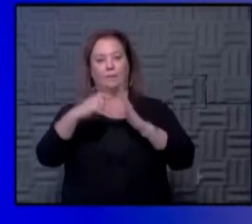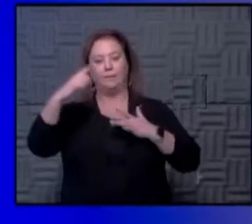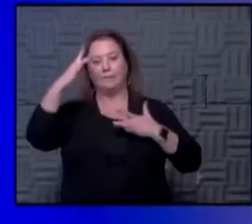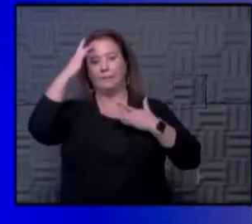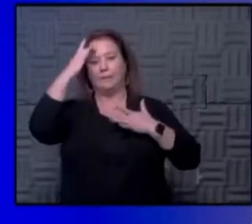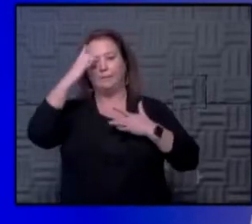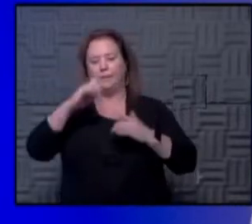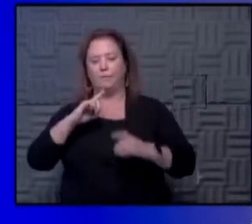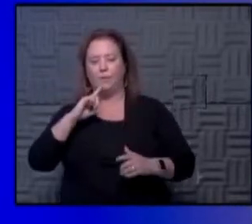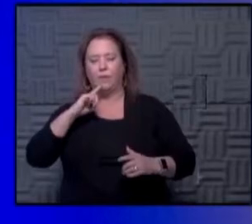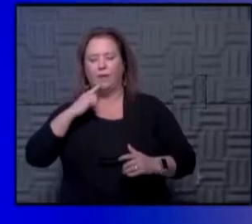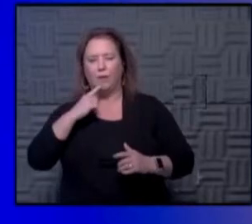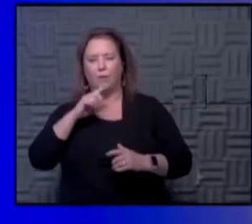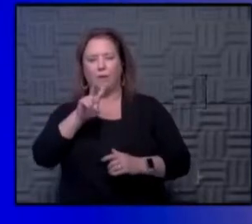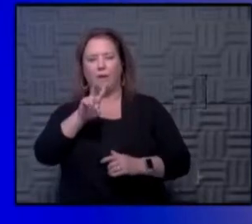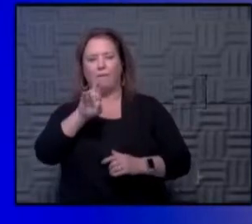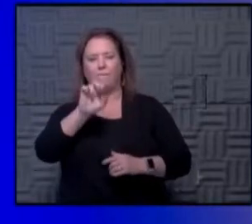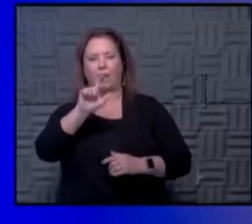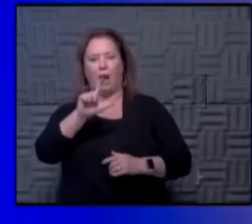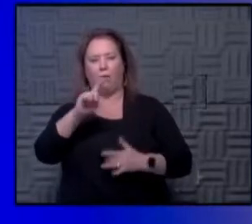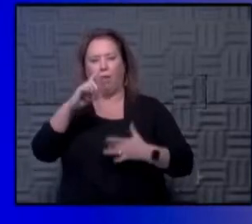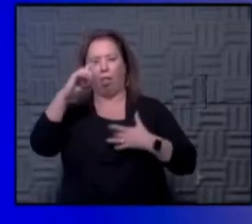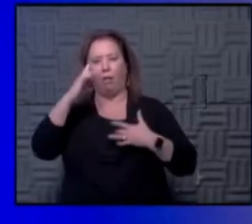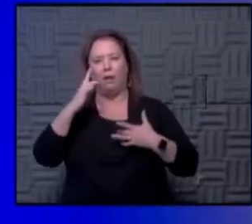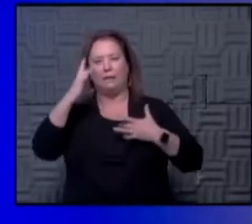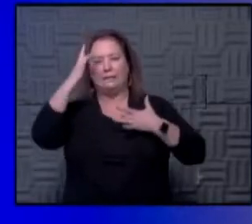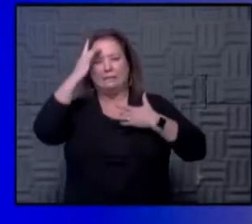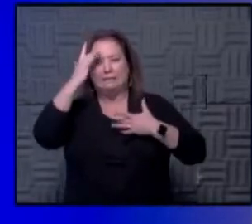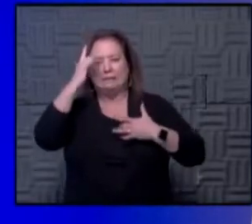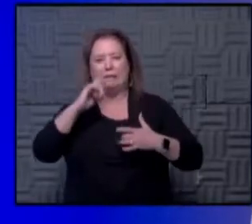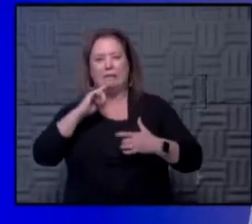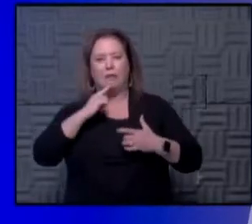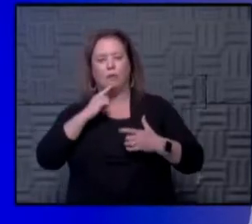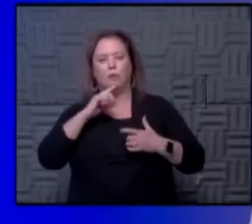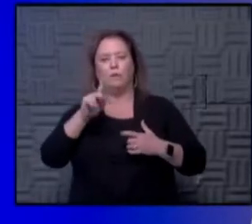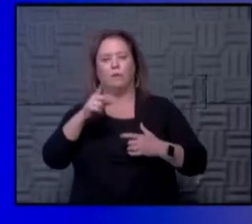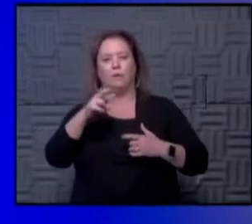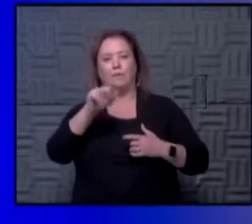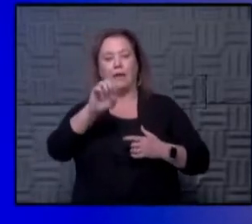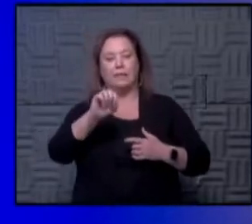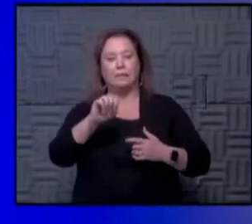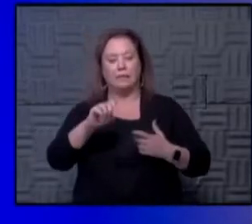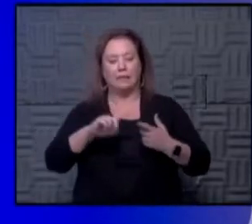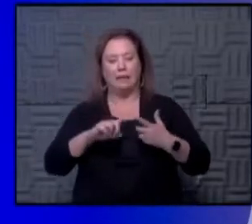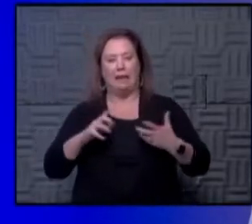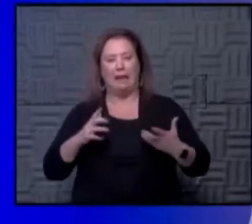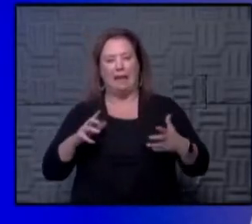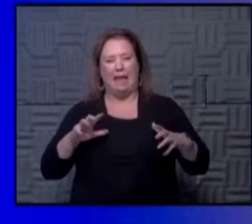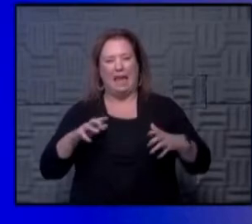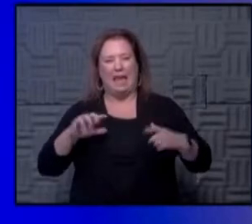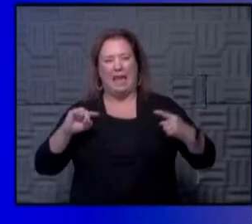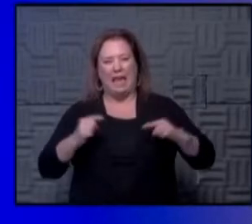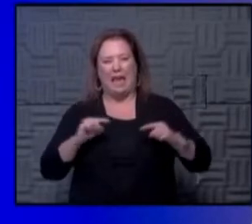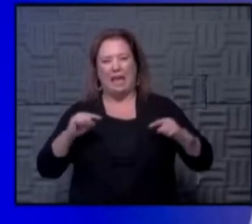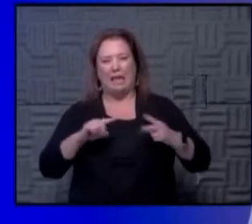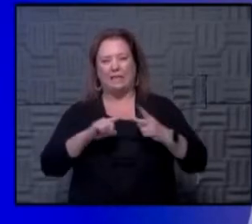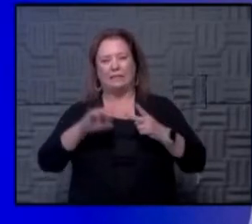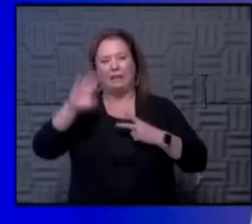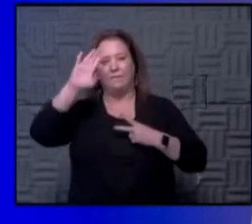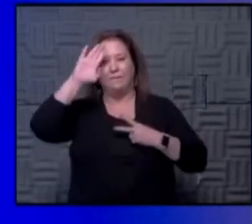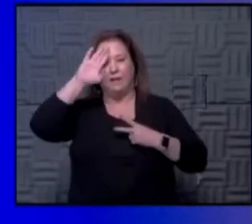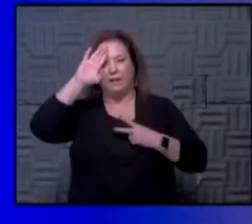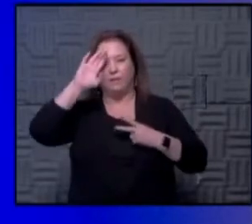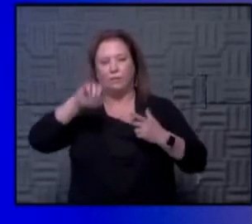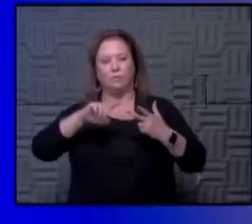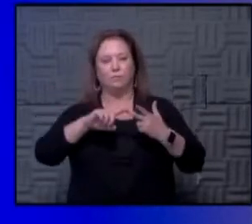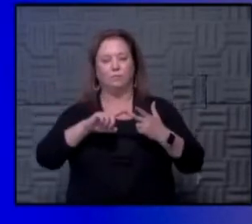think for the acute phase, that viral phase, I think the most common symptoms we're seeing is aches, fevers.